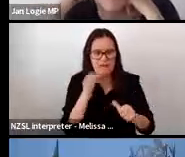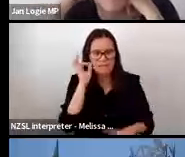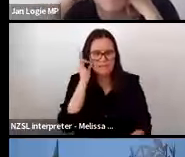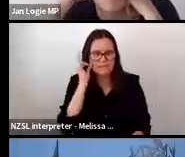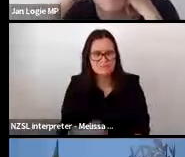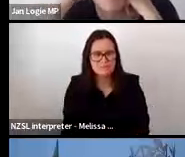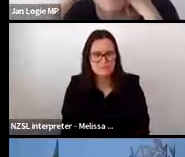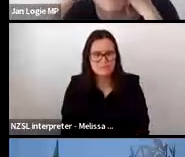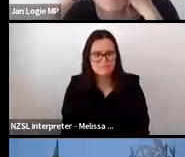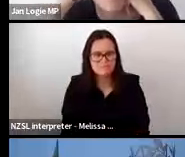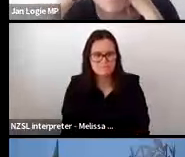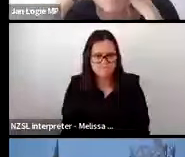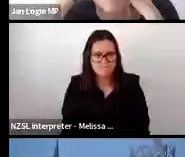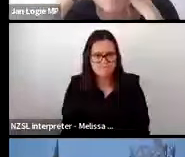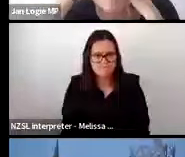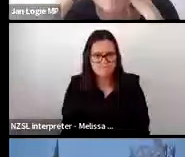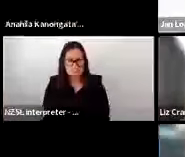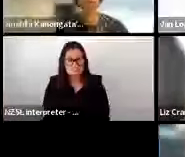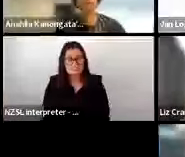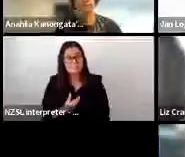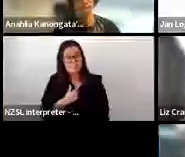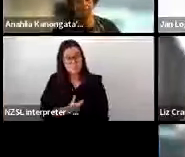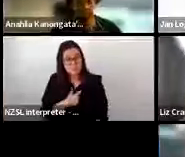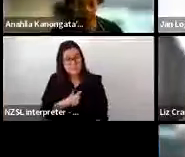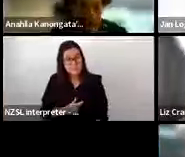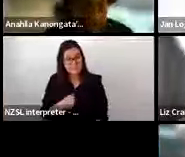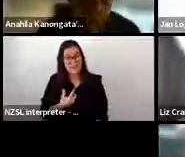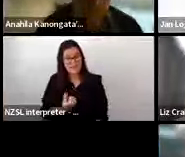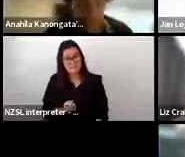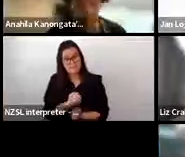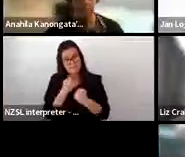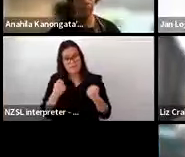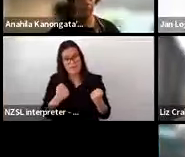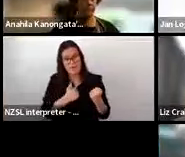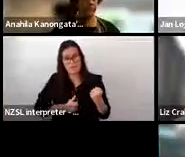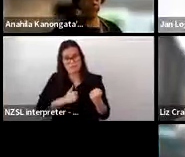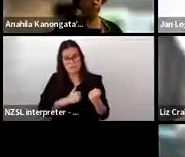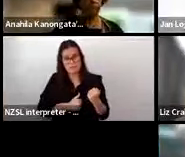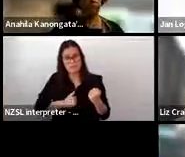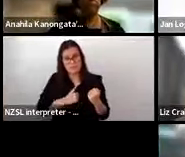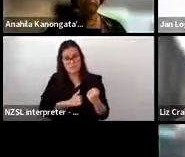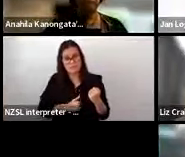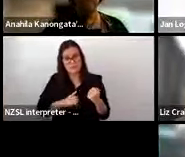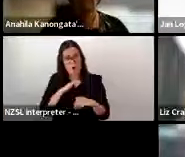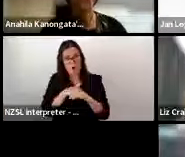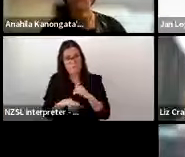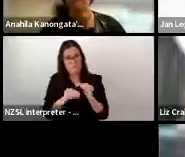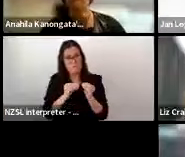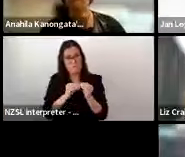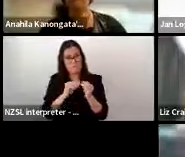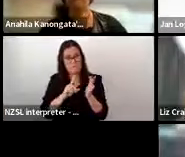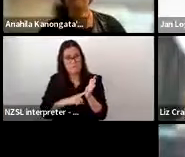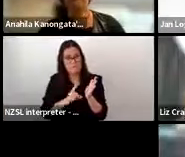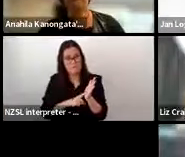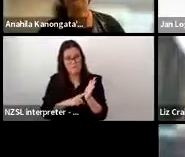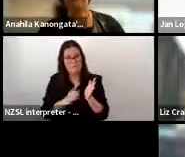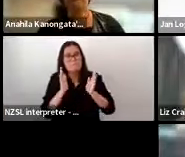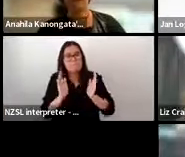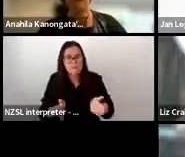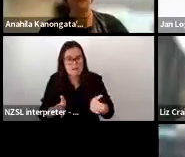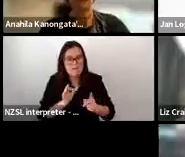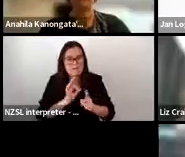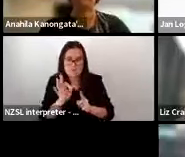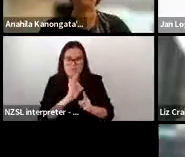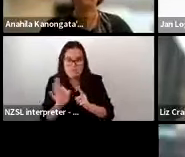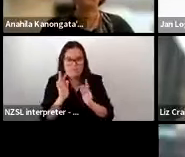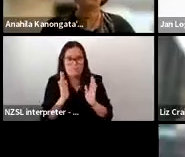Personally, I feel very emotional about this bill and its need to be strengthened, because I can empathise with the people